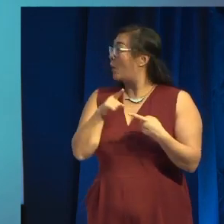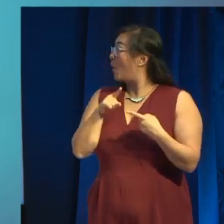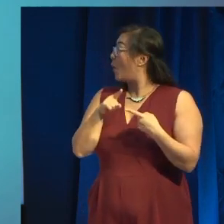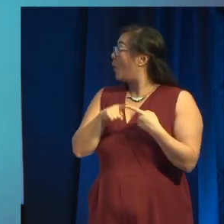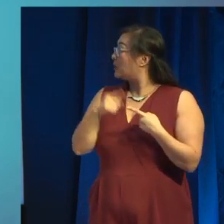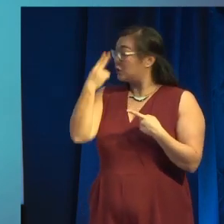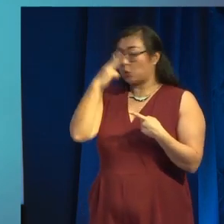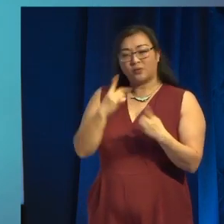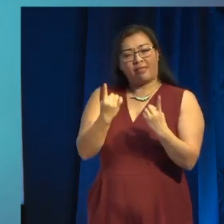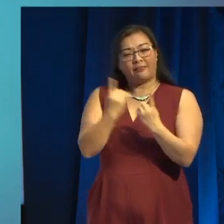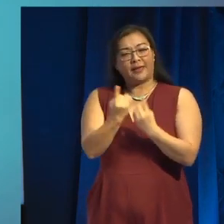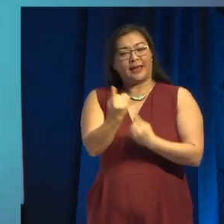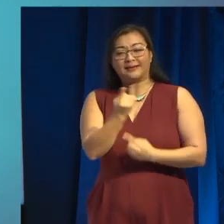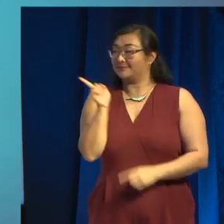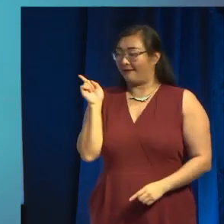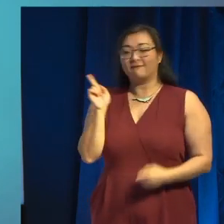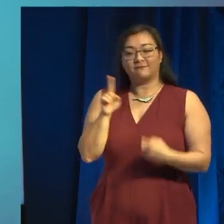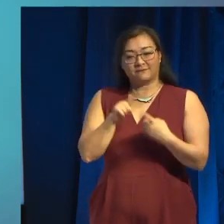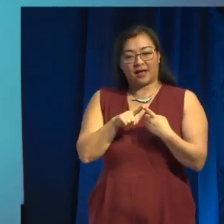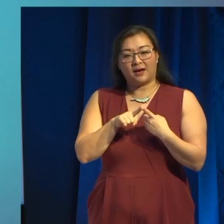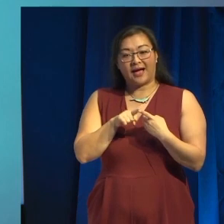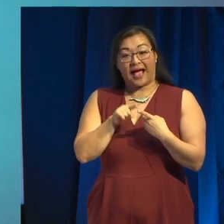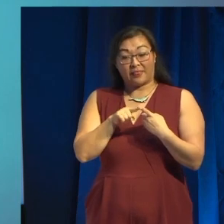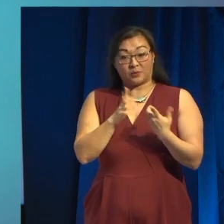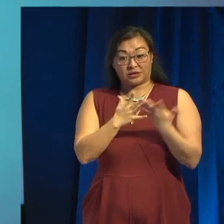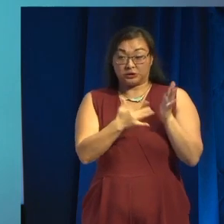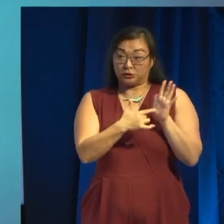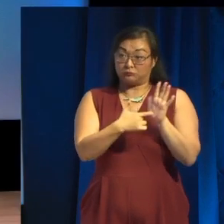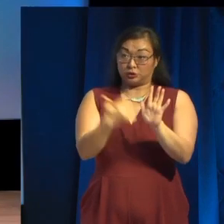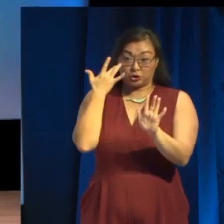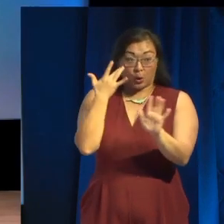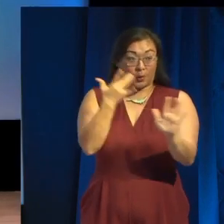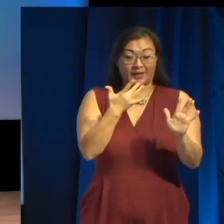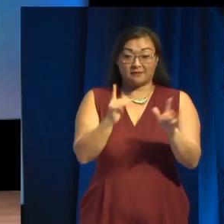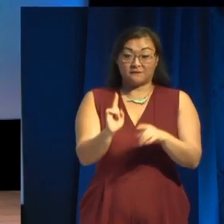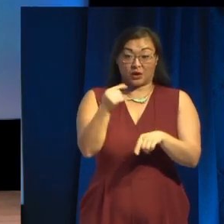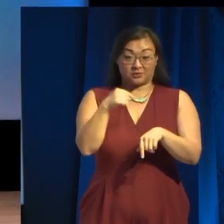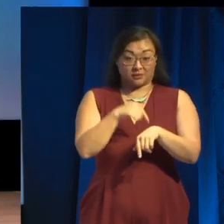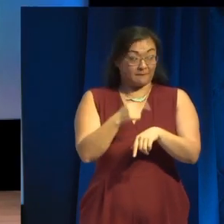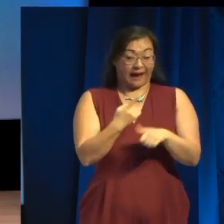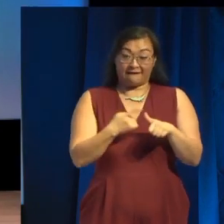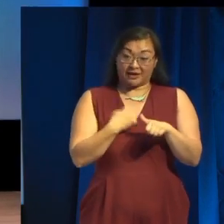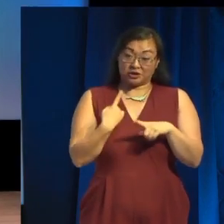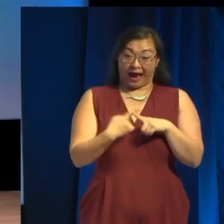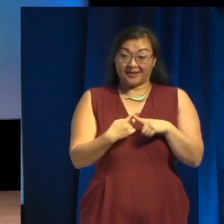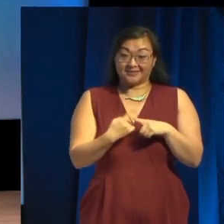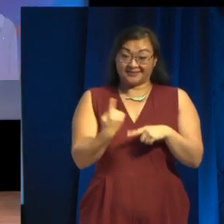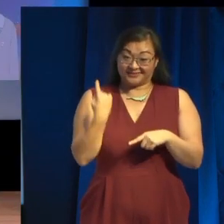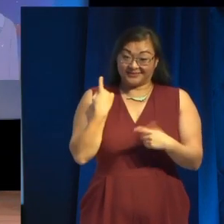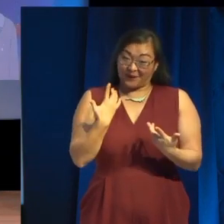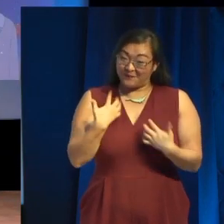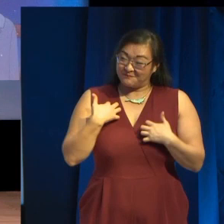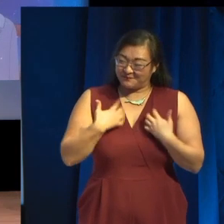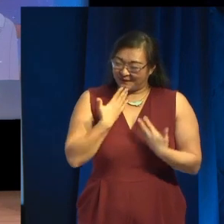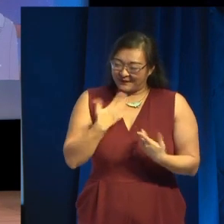released in 2017 and was actually showcased for the first time at AdventureX, which we're very grateful for. And the second